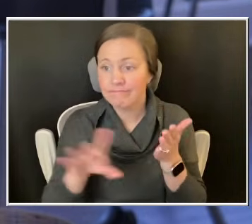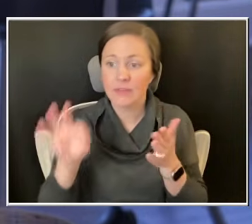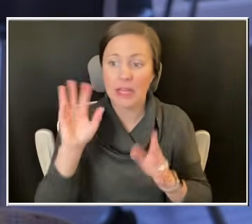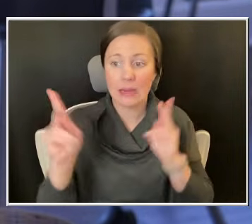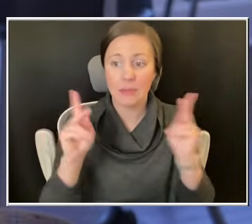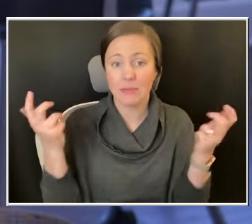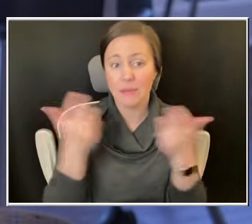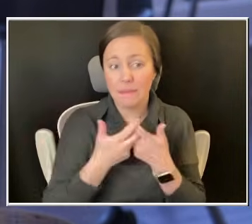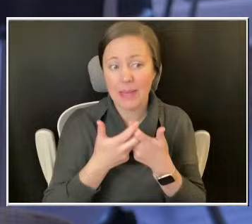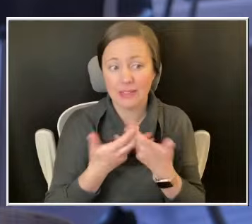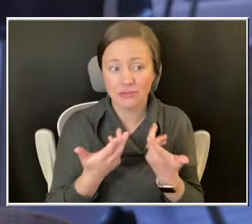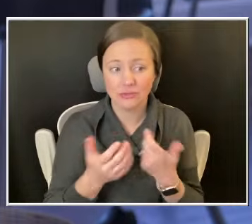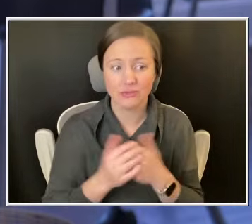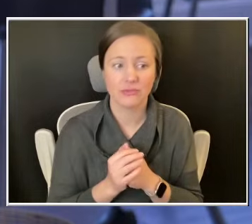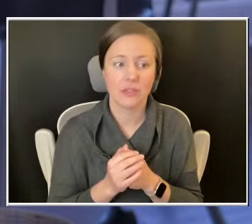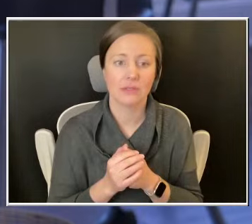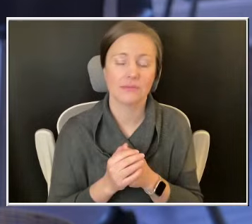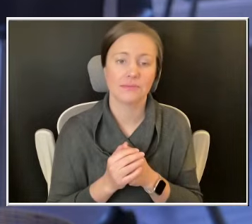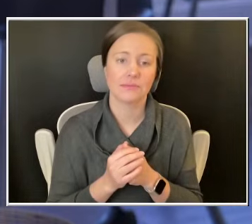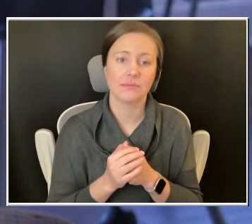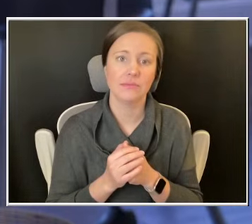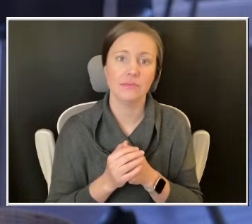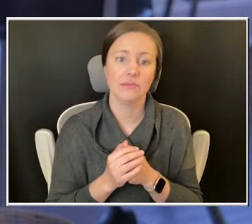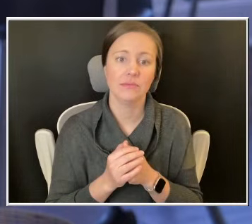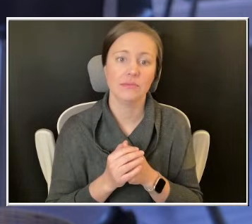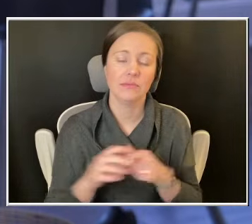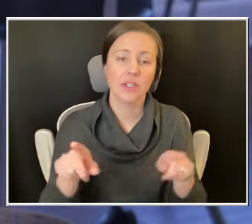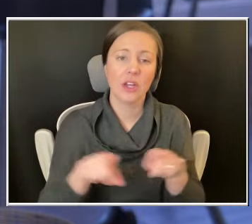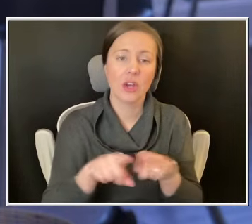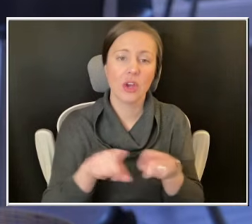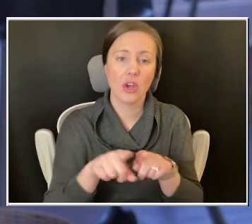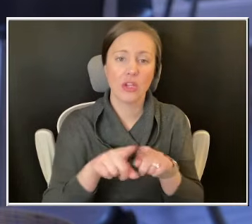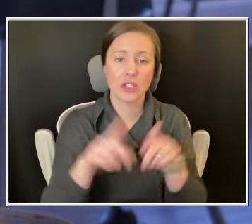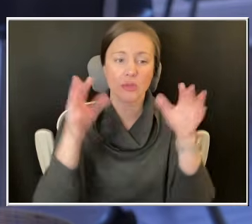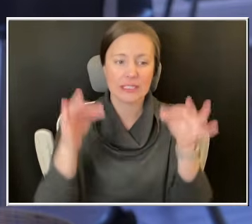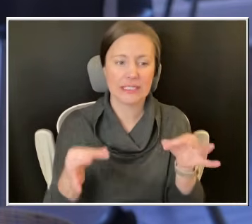also decided to go through the paired exchange program,